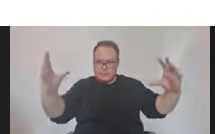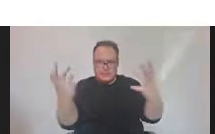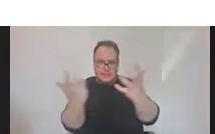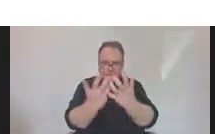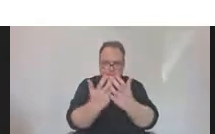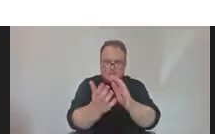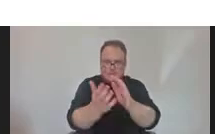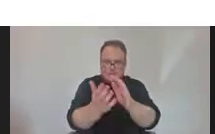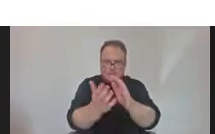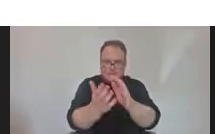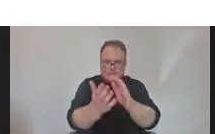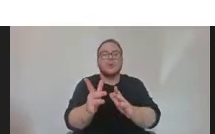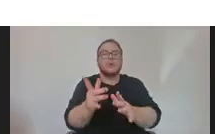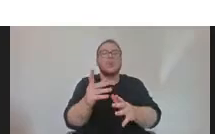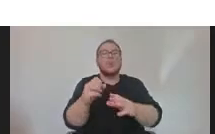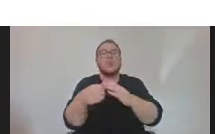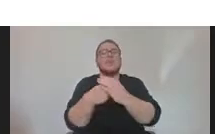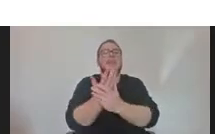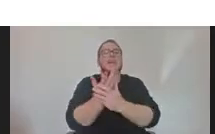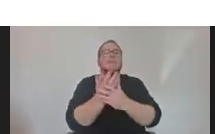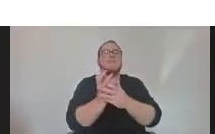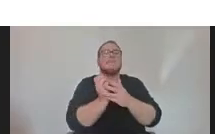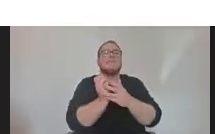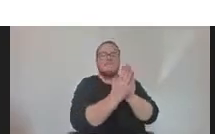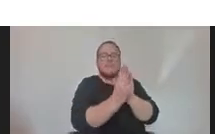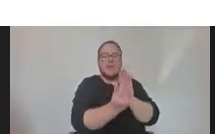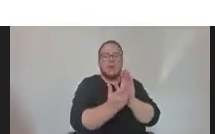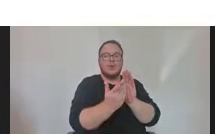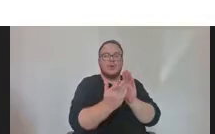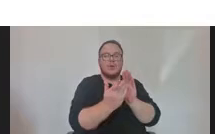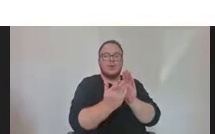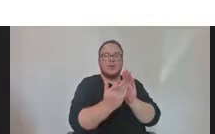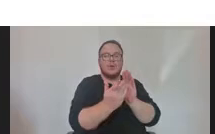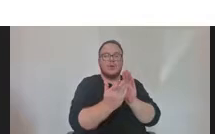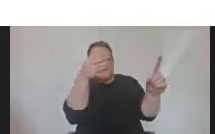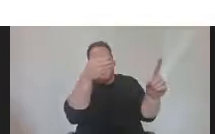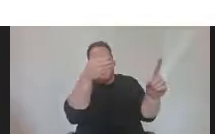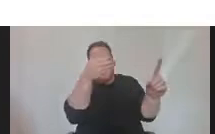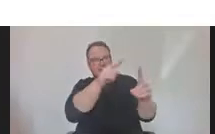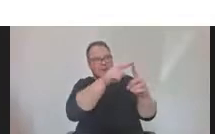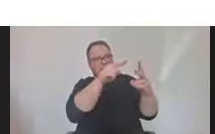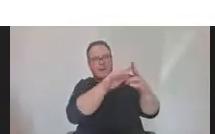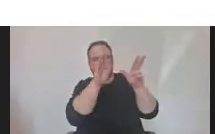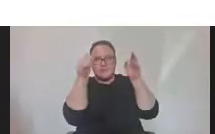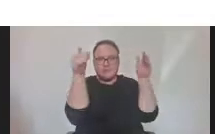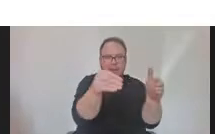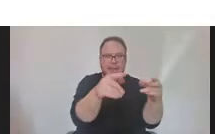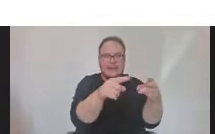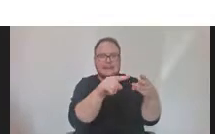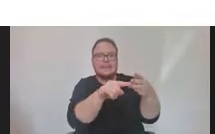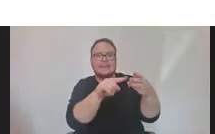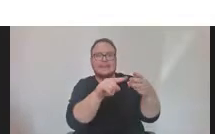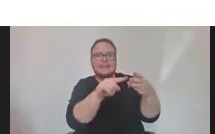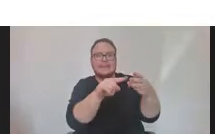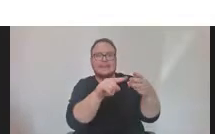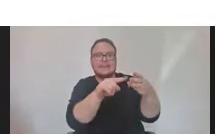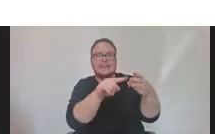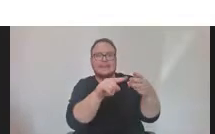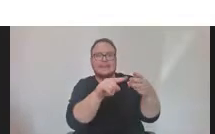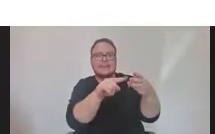mechanism, this methodology called Identify, Target and Deploy. So we would use our data sets, and on the next